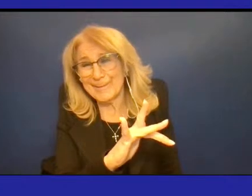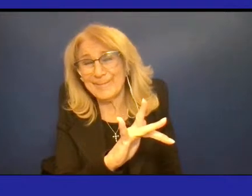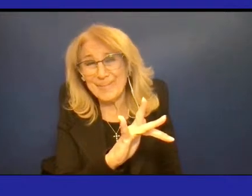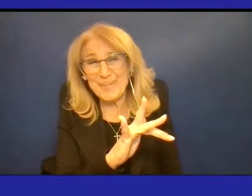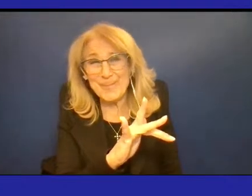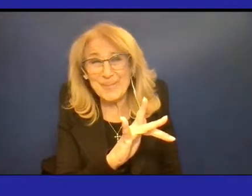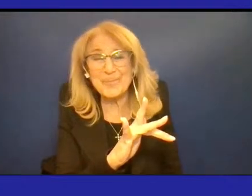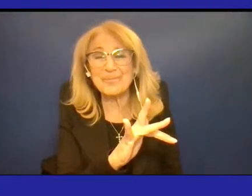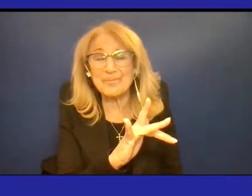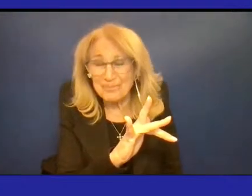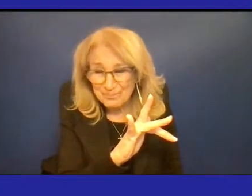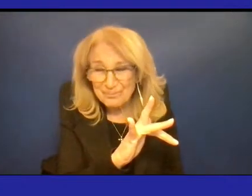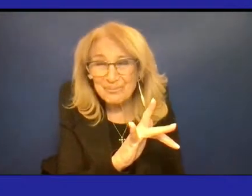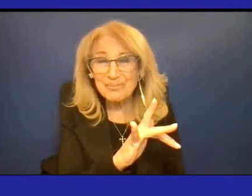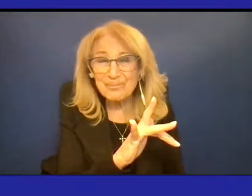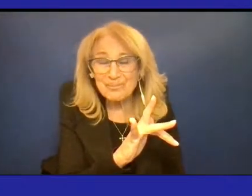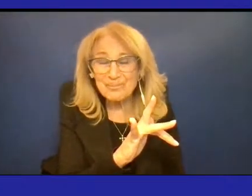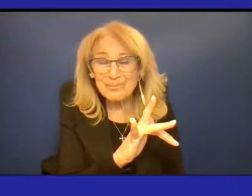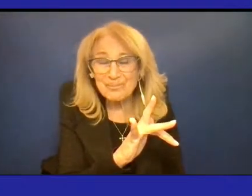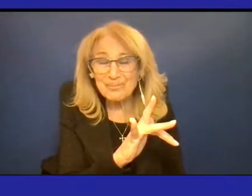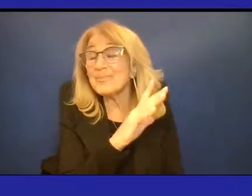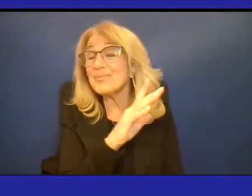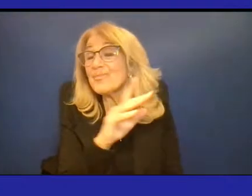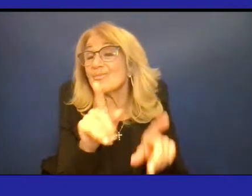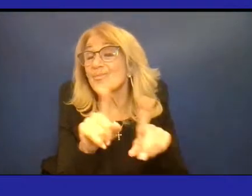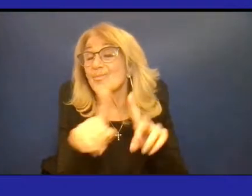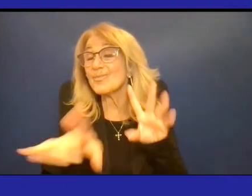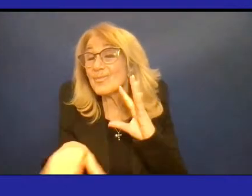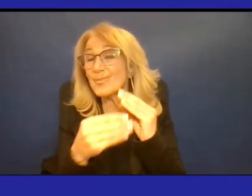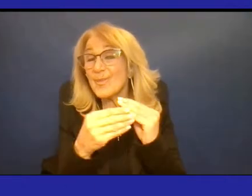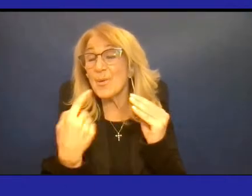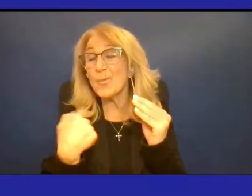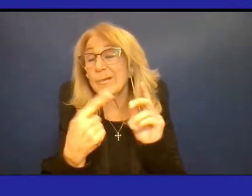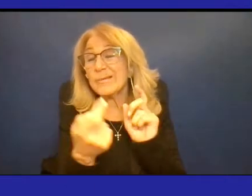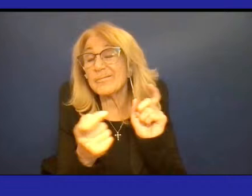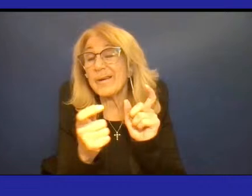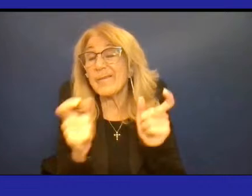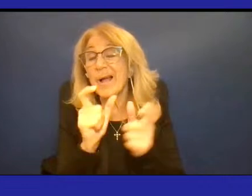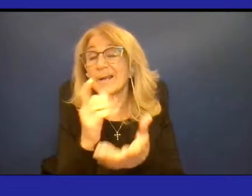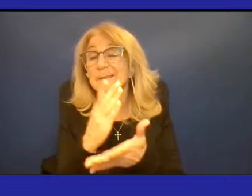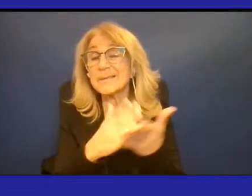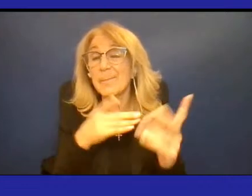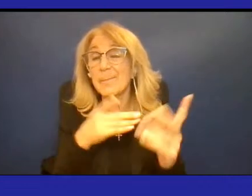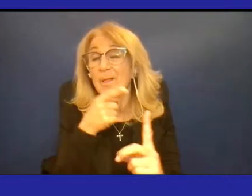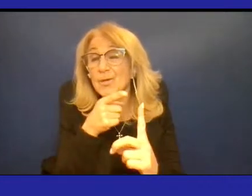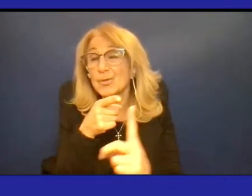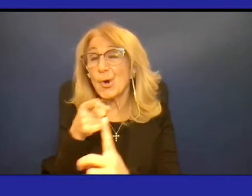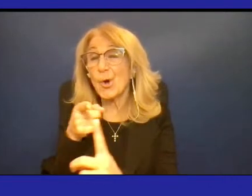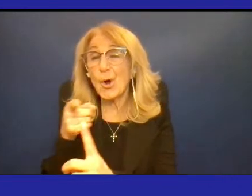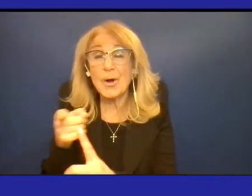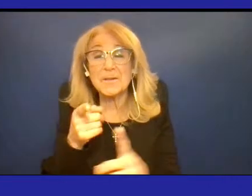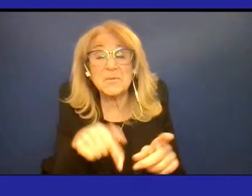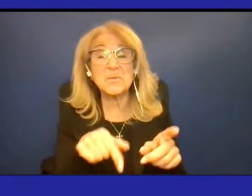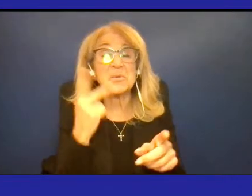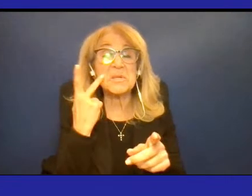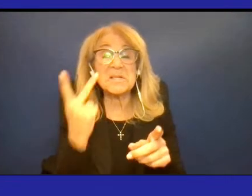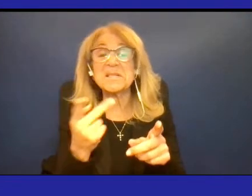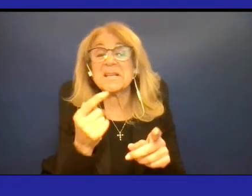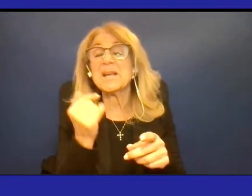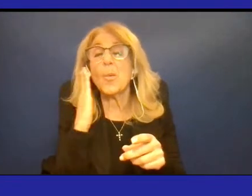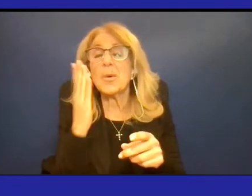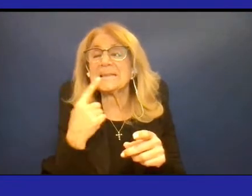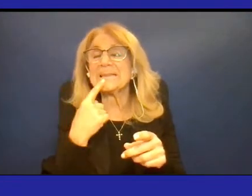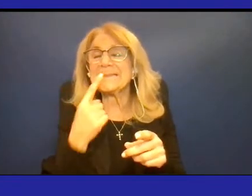targets. And just a footnote, we did revise some of the targets. So as you look through the slide deck, the ones that say revised targets are the ones